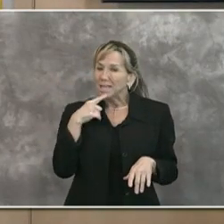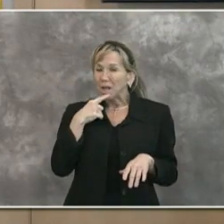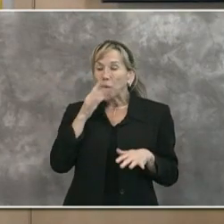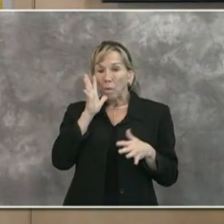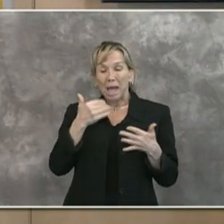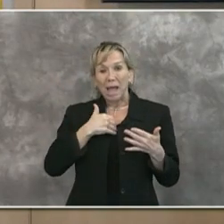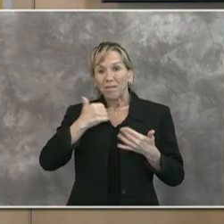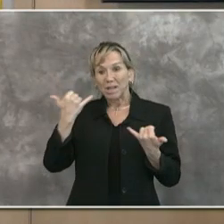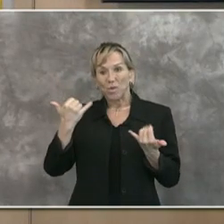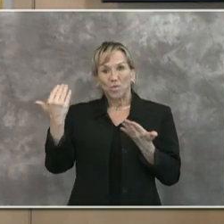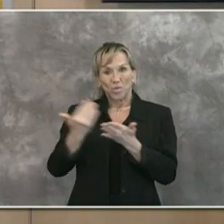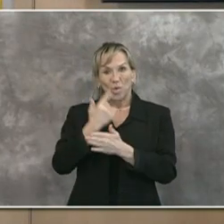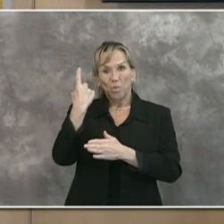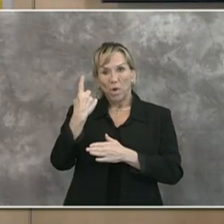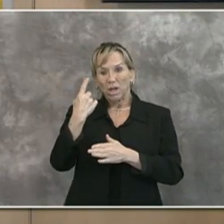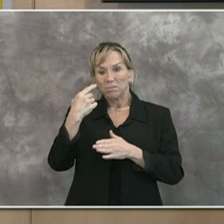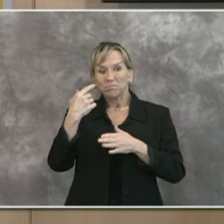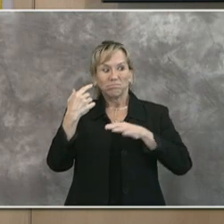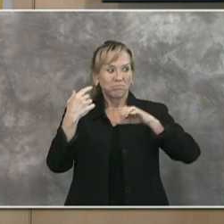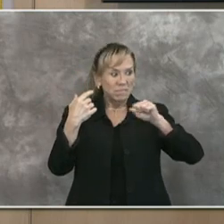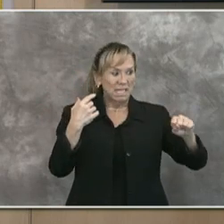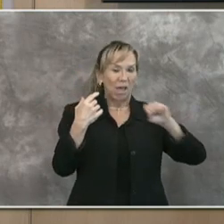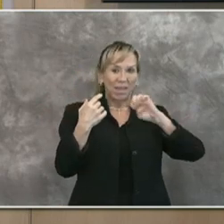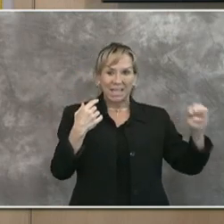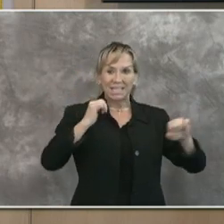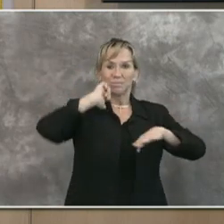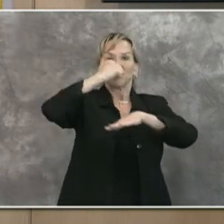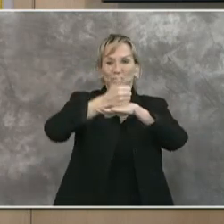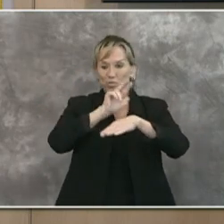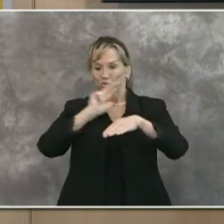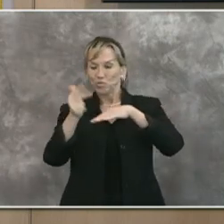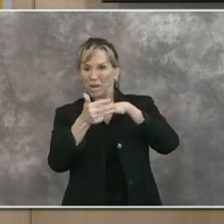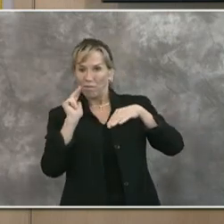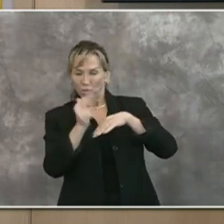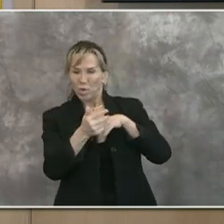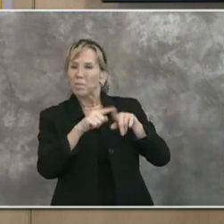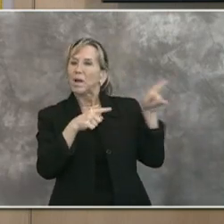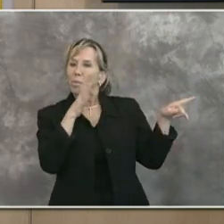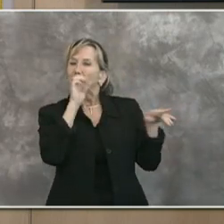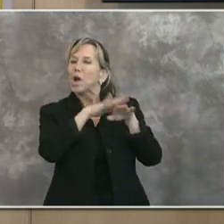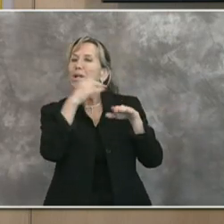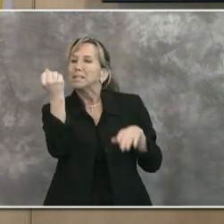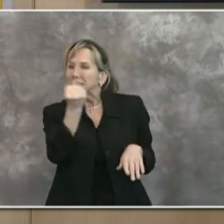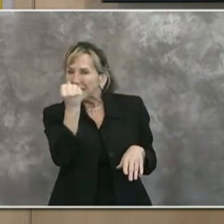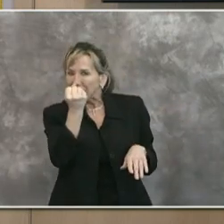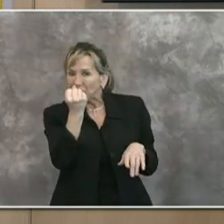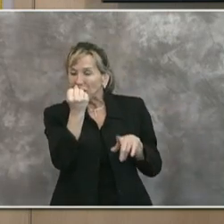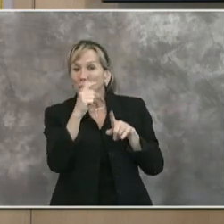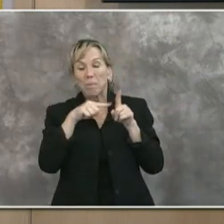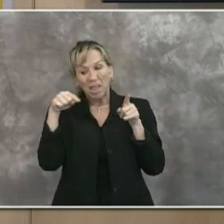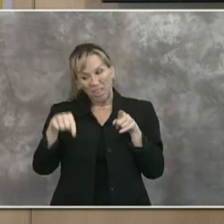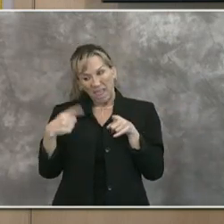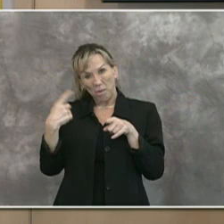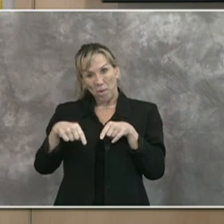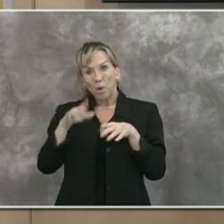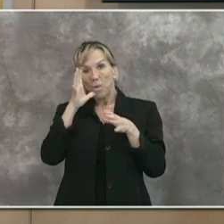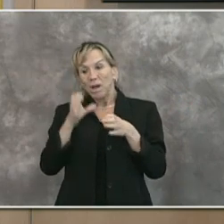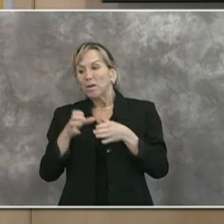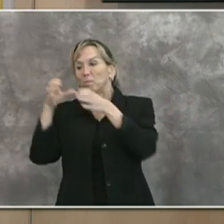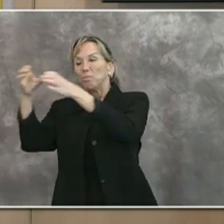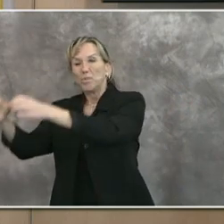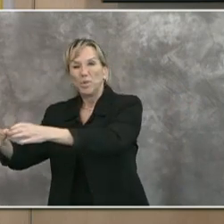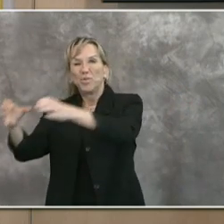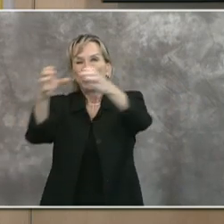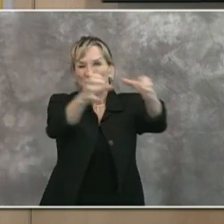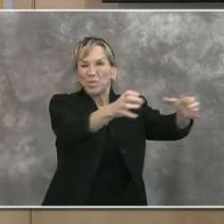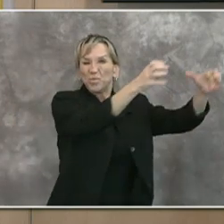drive-through testing site in southeast San Diego on Saturday only, and that the mobile unit will move to other neighborhoods next. How is the